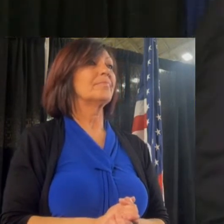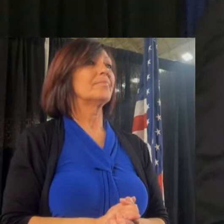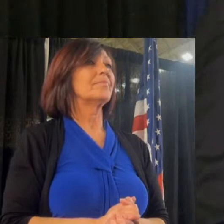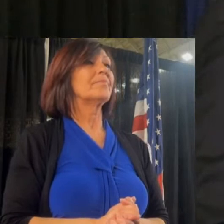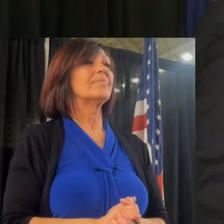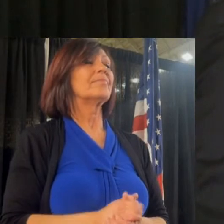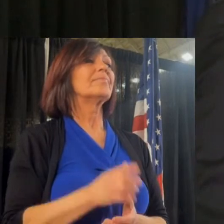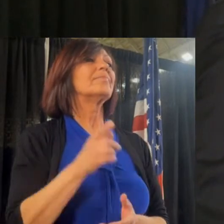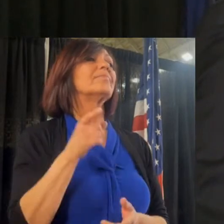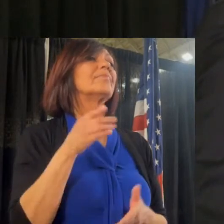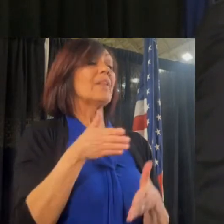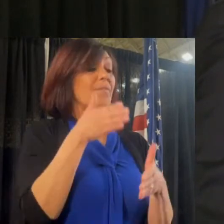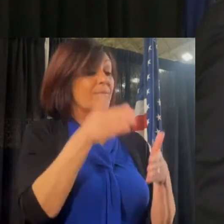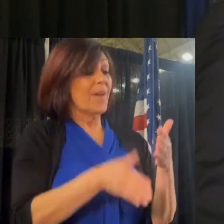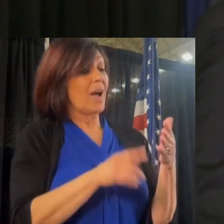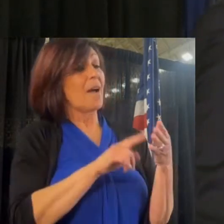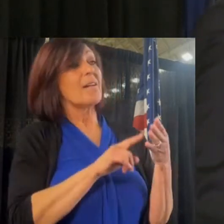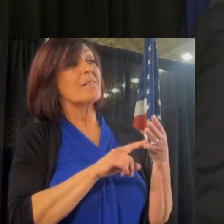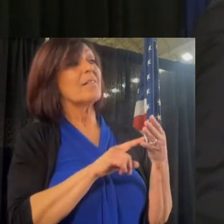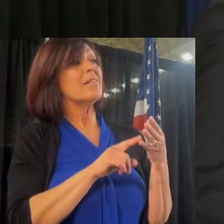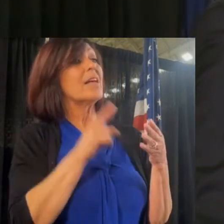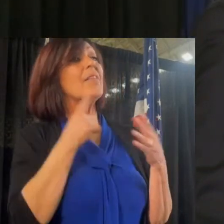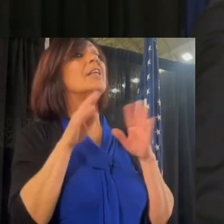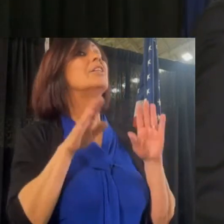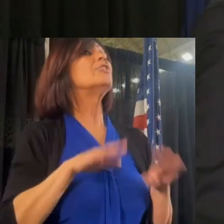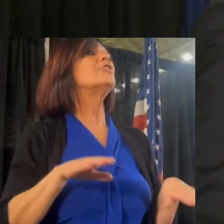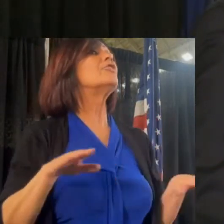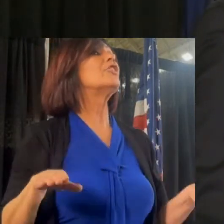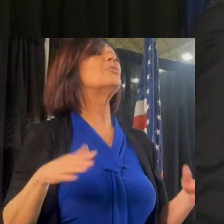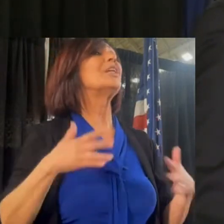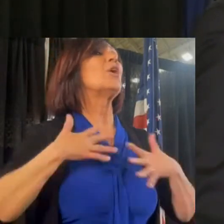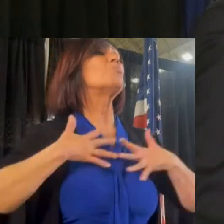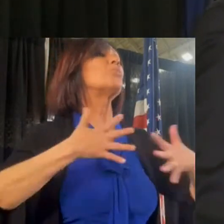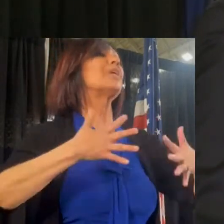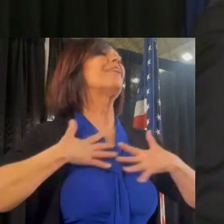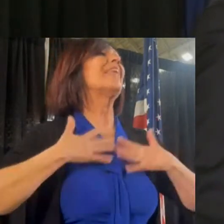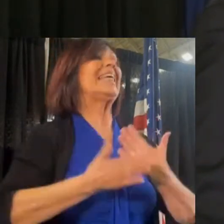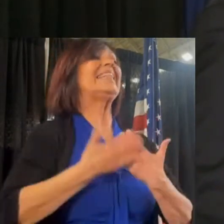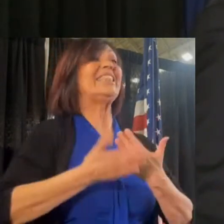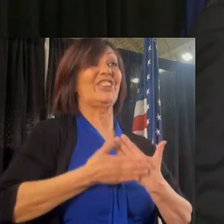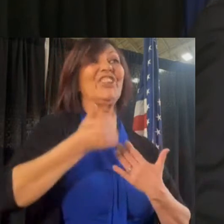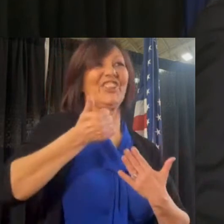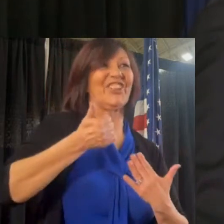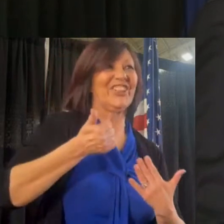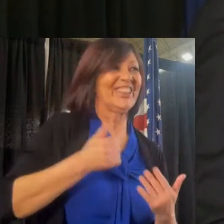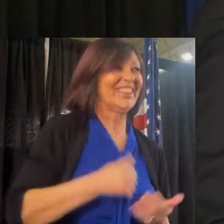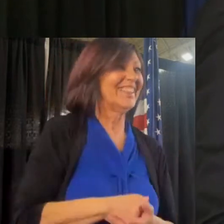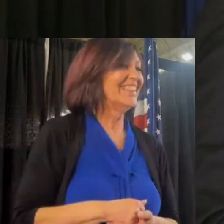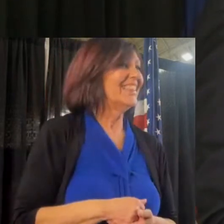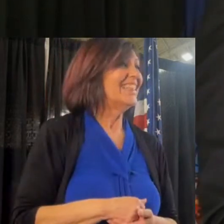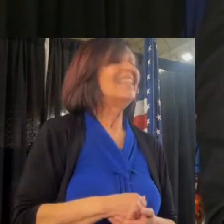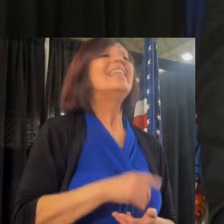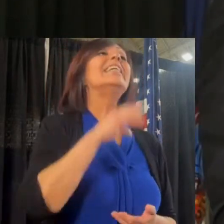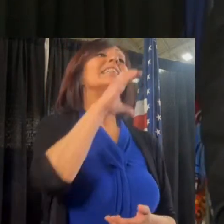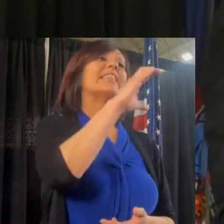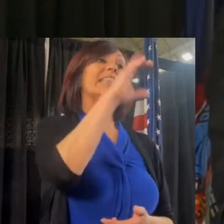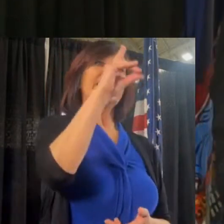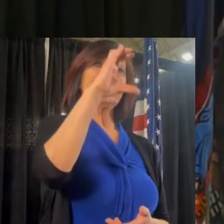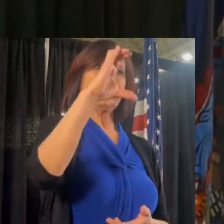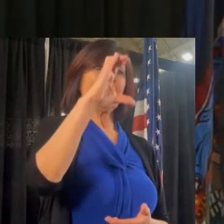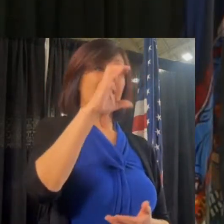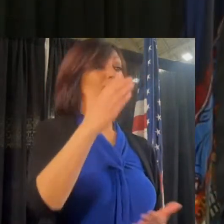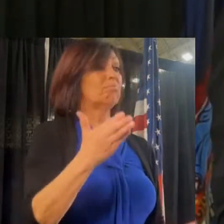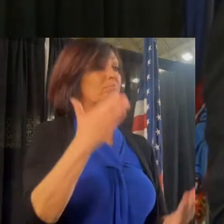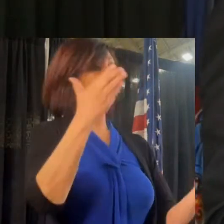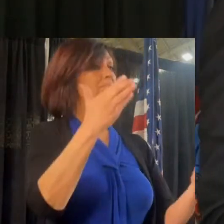The final part of our agenda will have our children breathing easier, literally. The CDC recommends schools